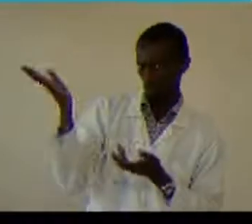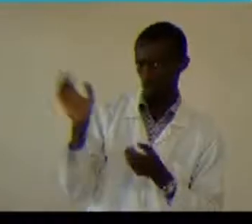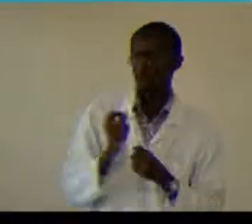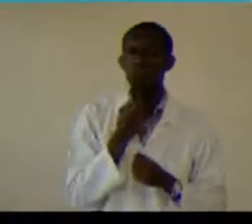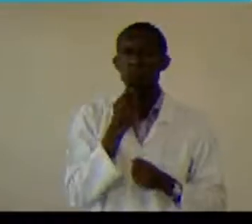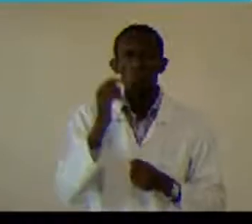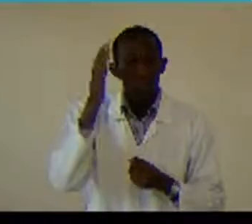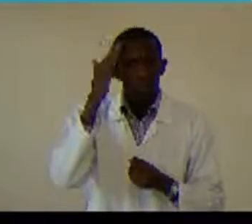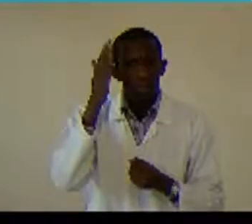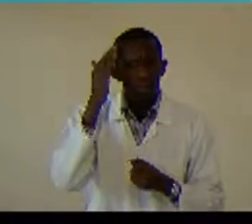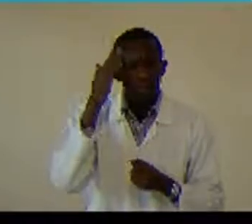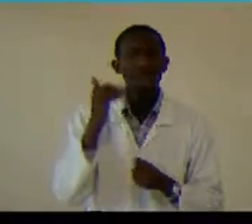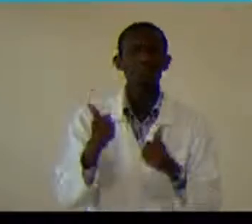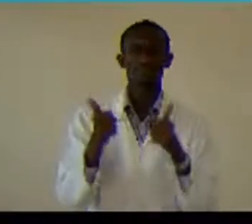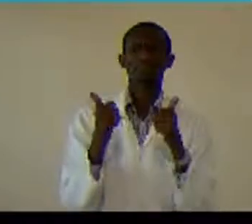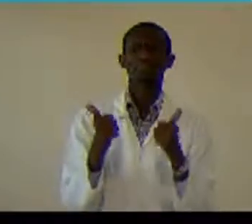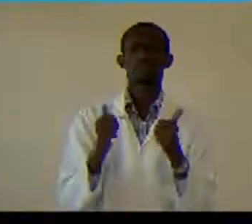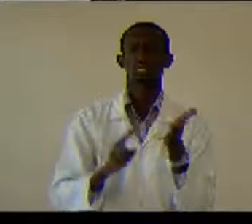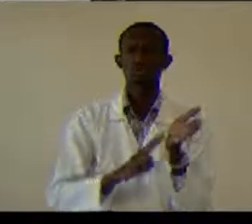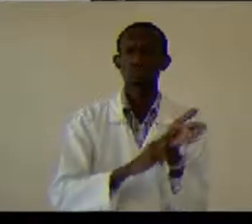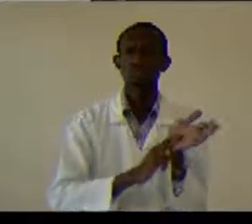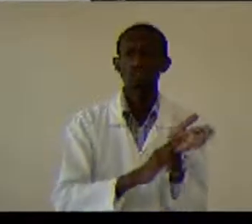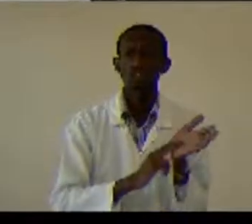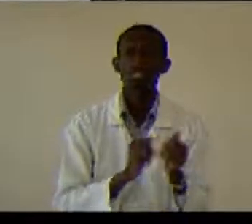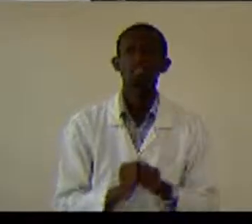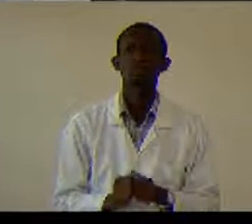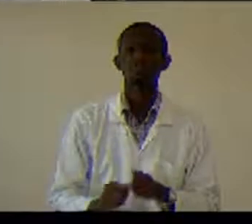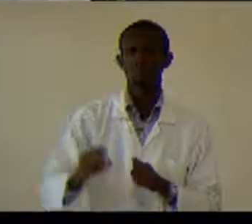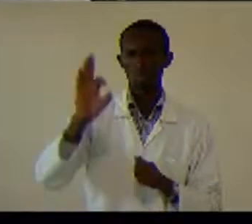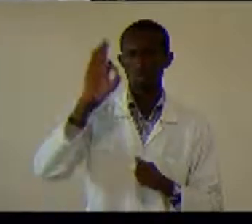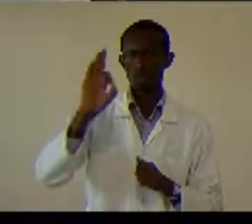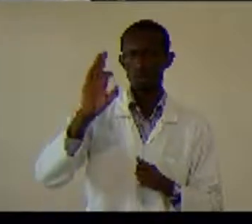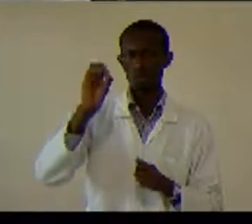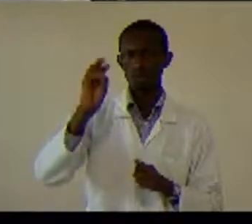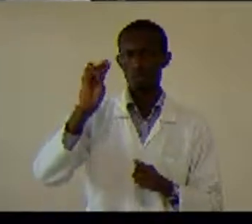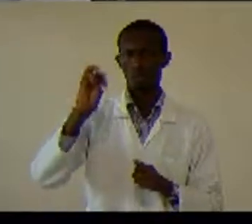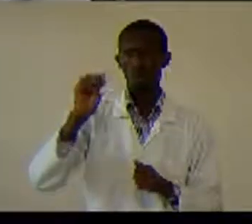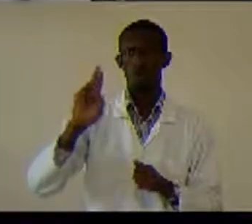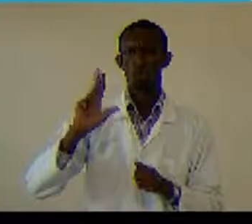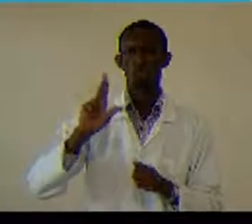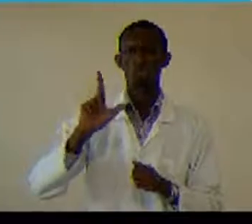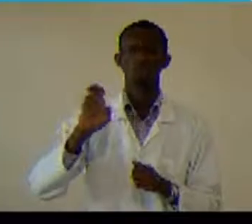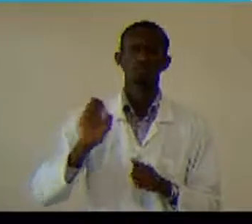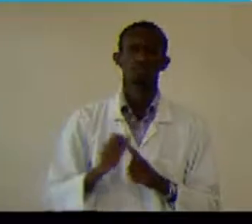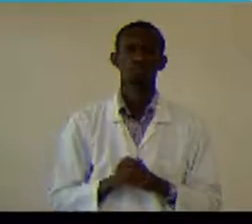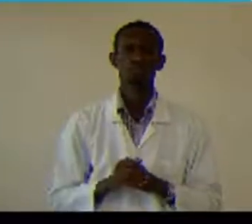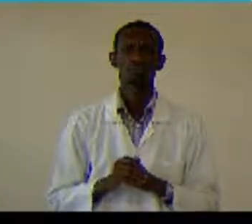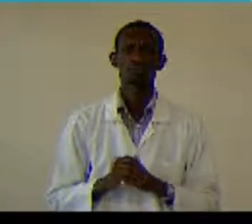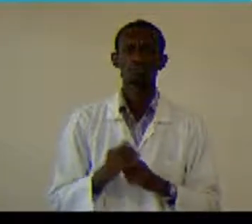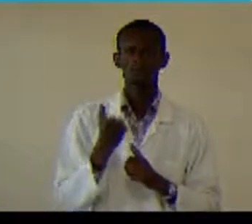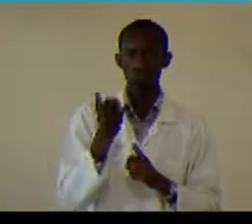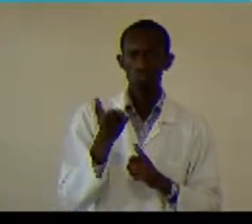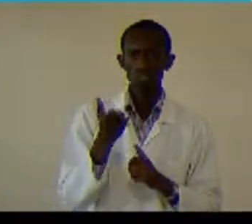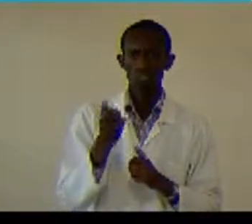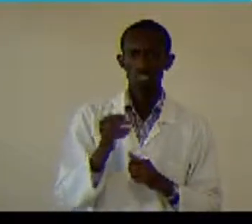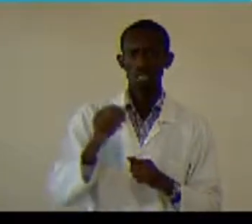to use the formula. You see, this formula H equals ml or Q equals ml to solve numerical